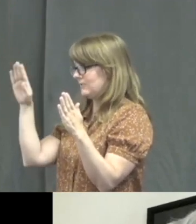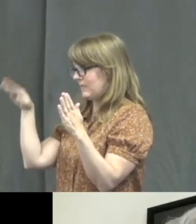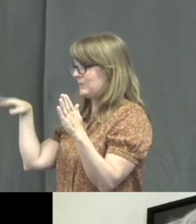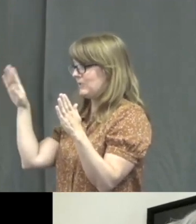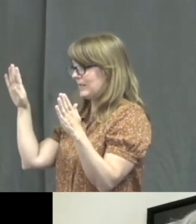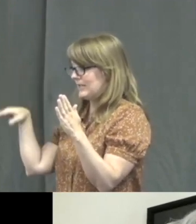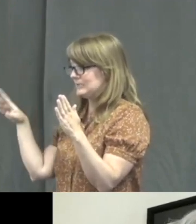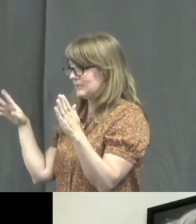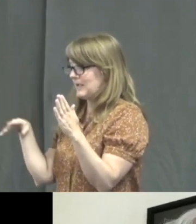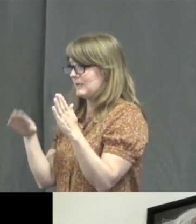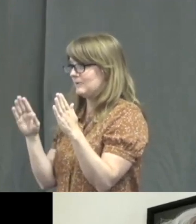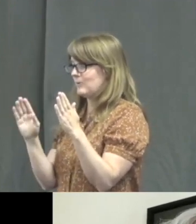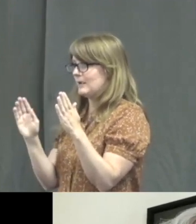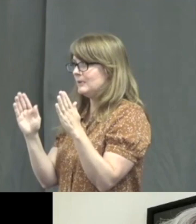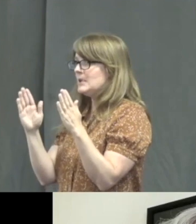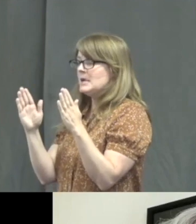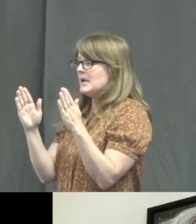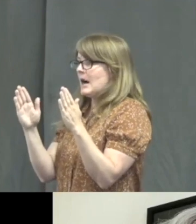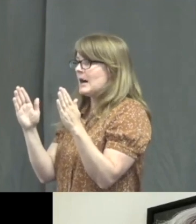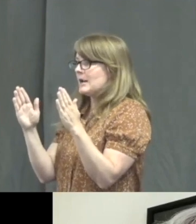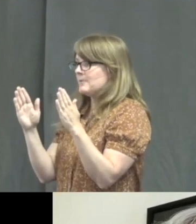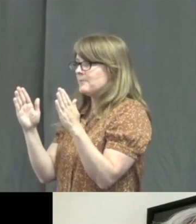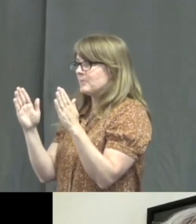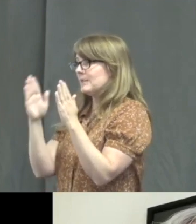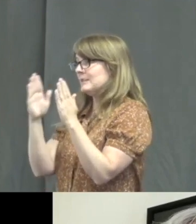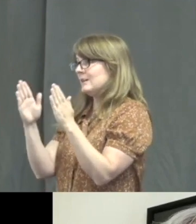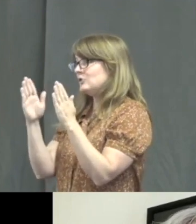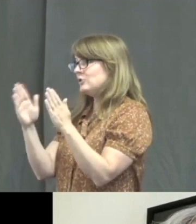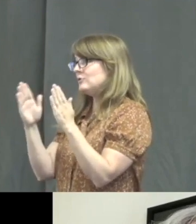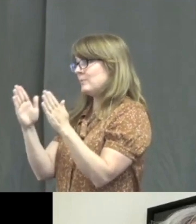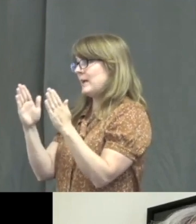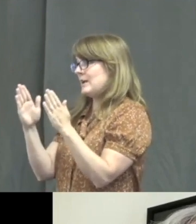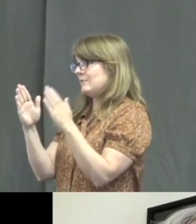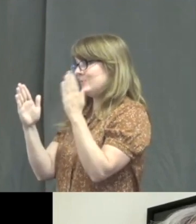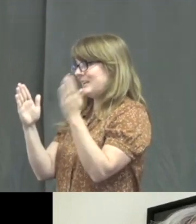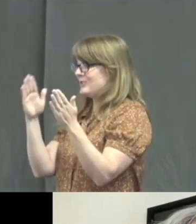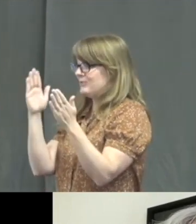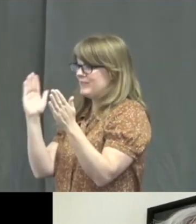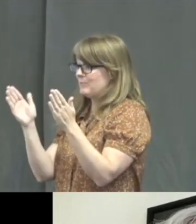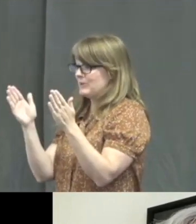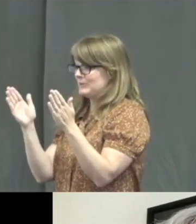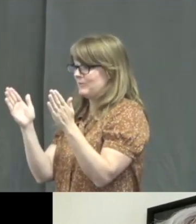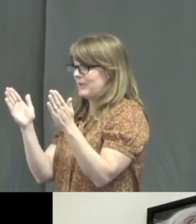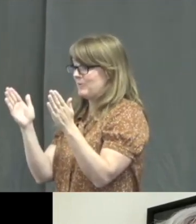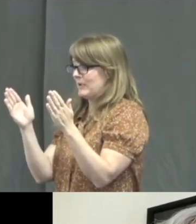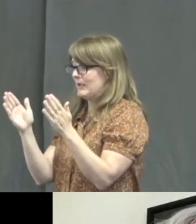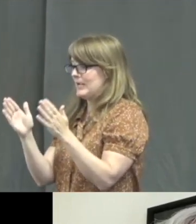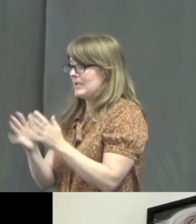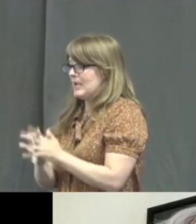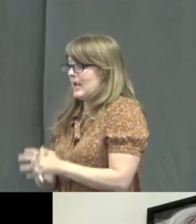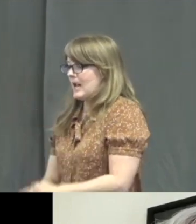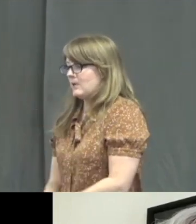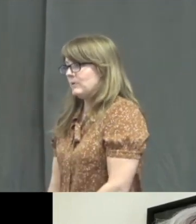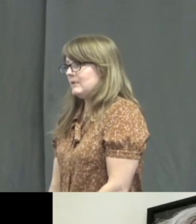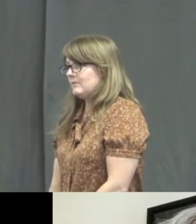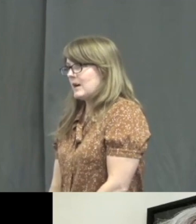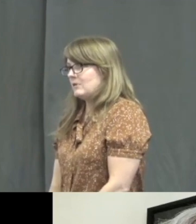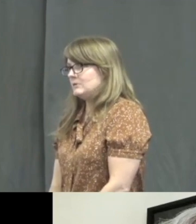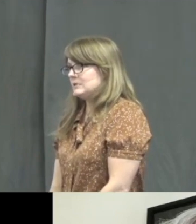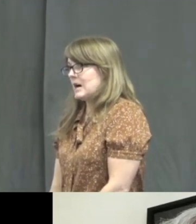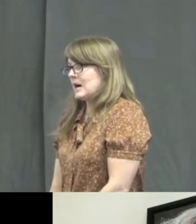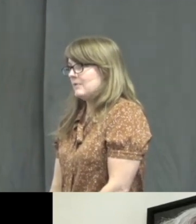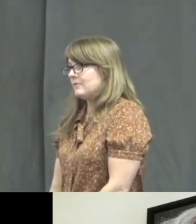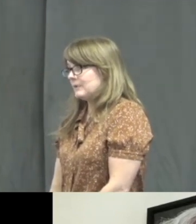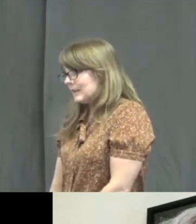usually February to May as well. But they'll choose a mate from November to February. And we